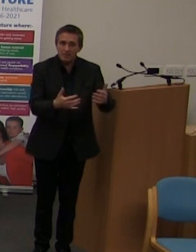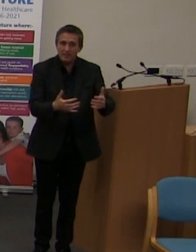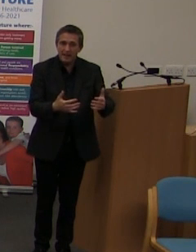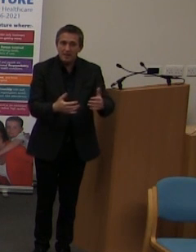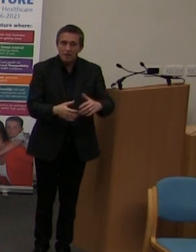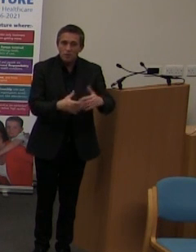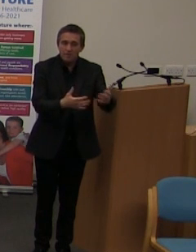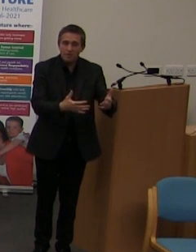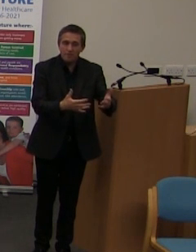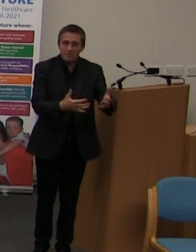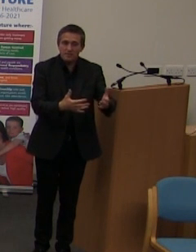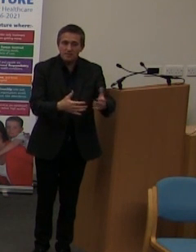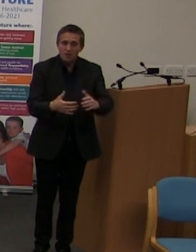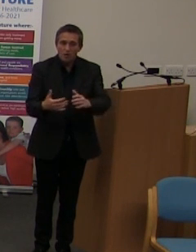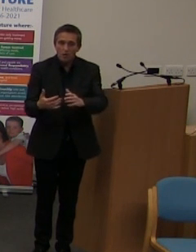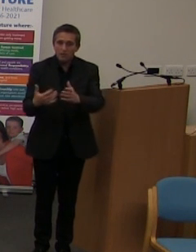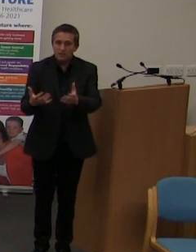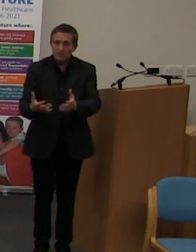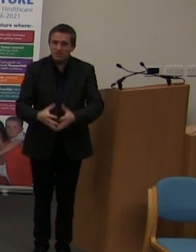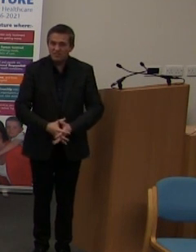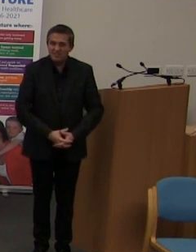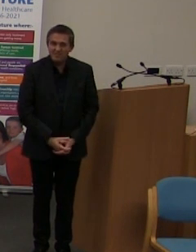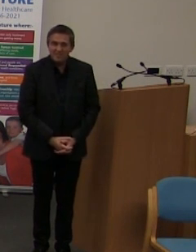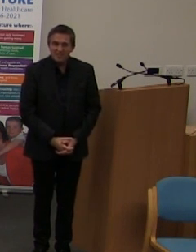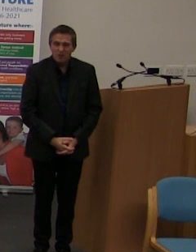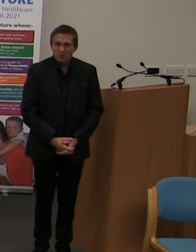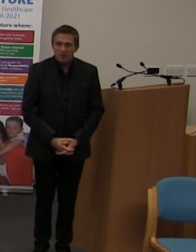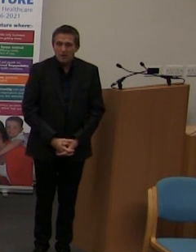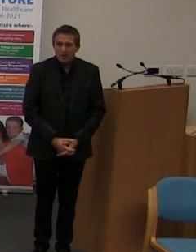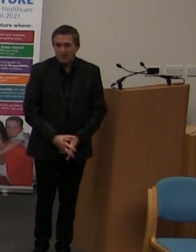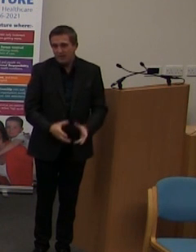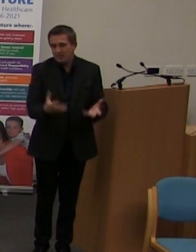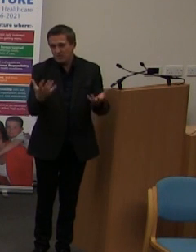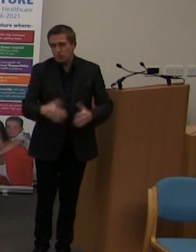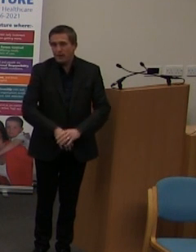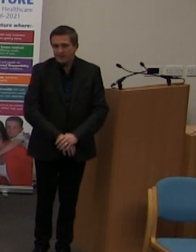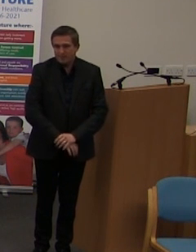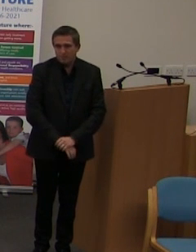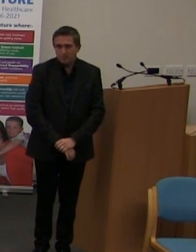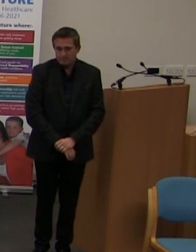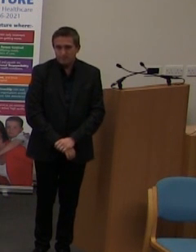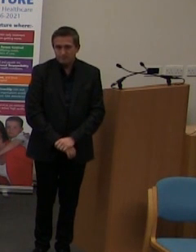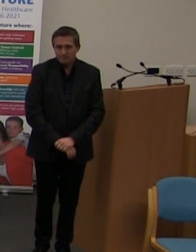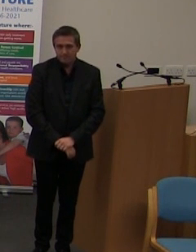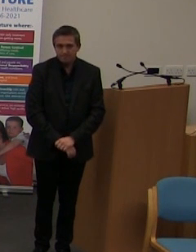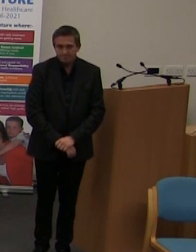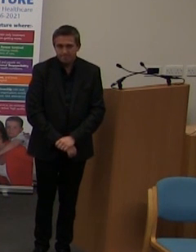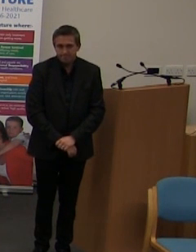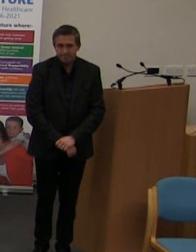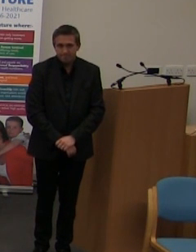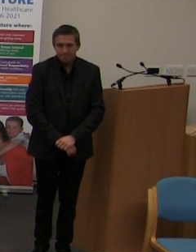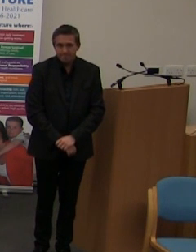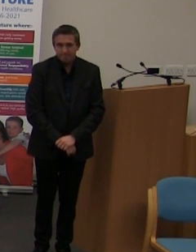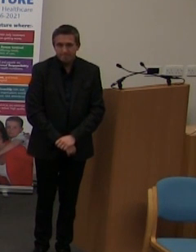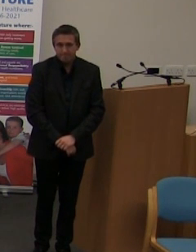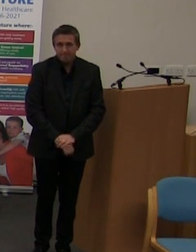to communicate with the pharmacist or with the surgery. So that's just one example. Okay.